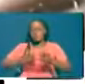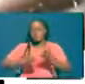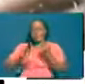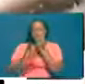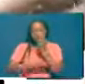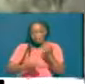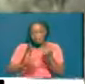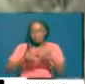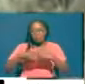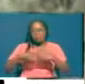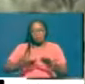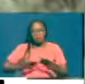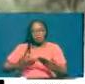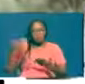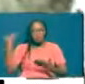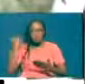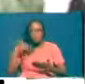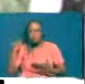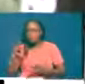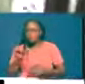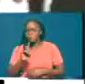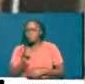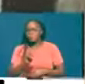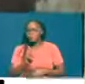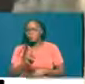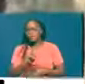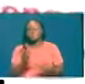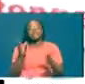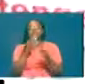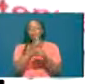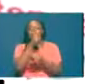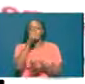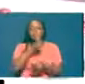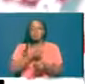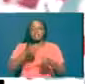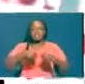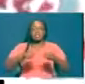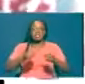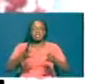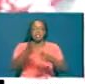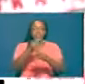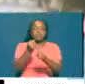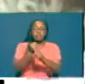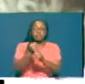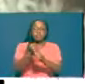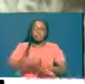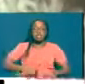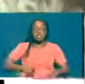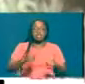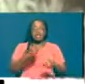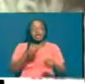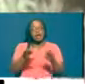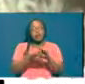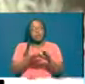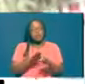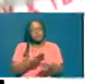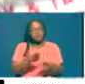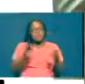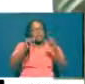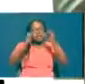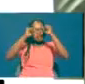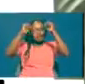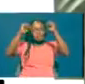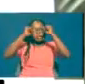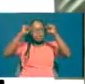anafanya ukora. The Private Riders Association Chairman Sami Kiumbe says their members will be holding peaceful